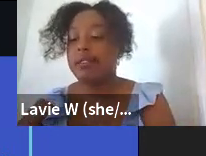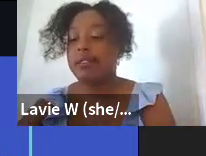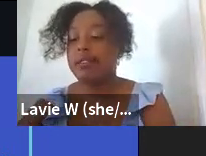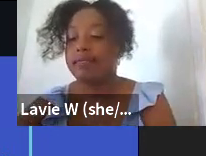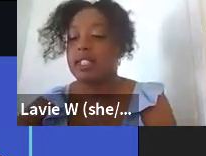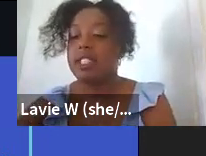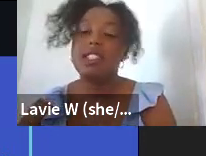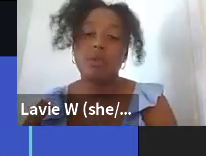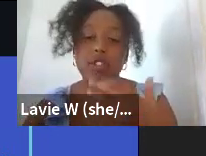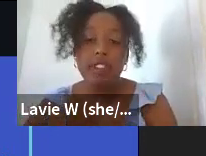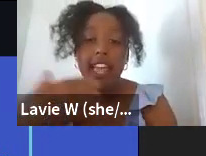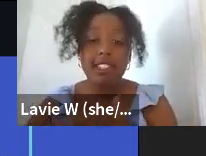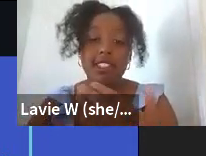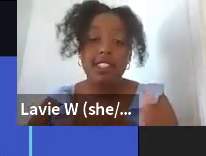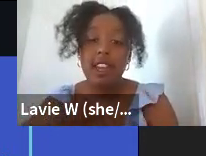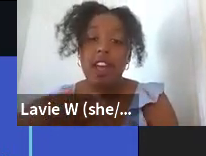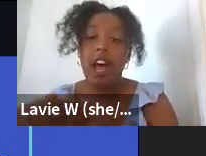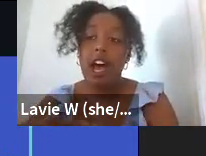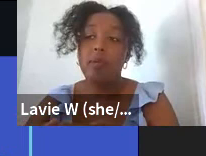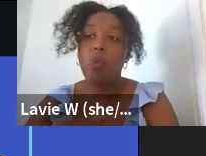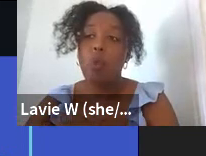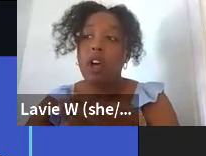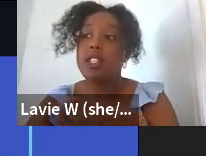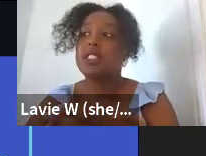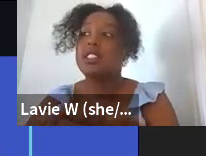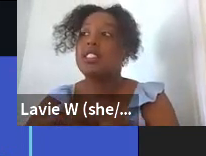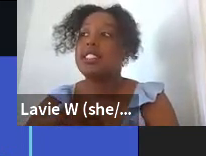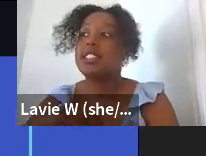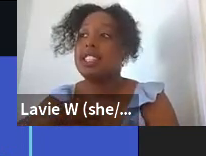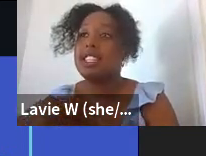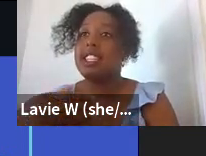society, since it reflects